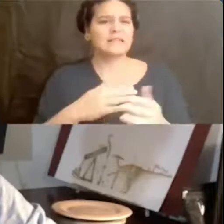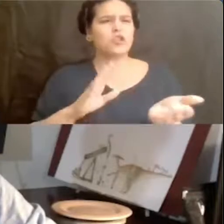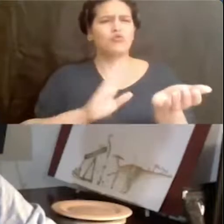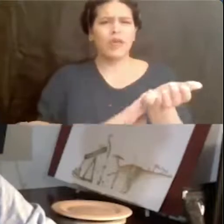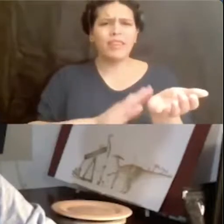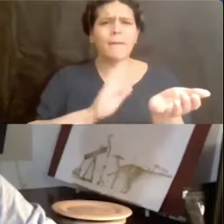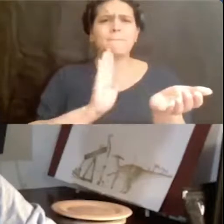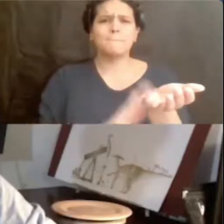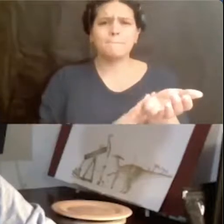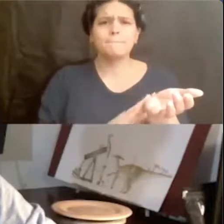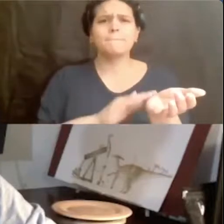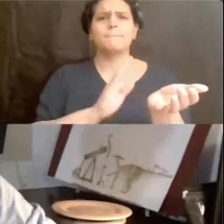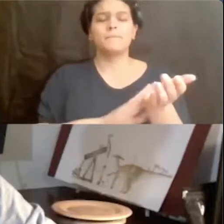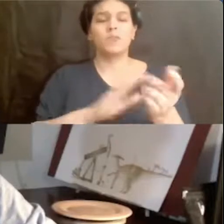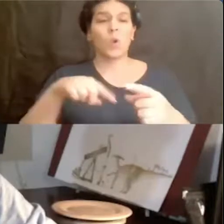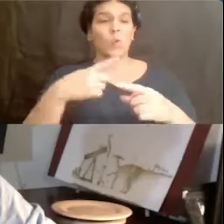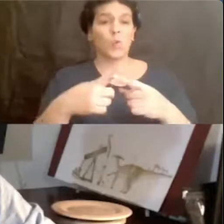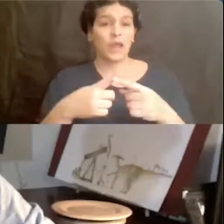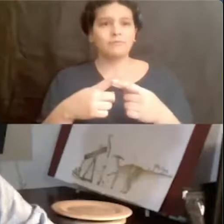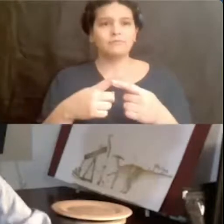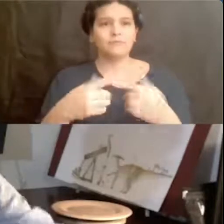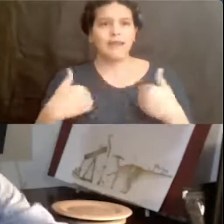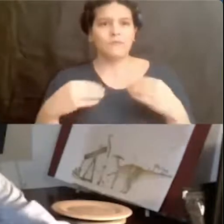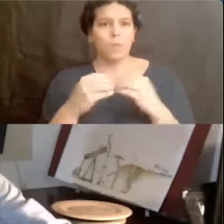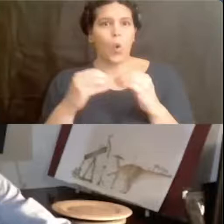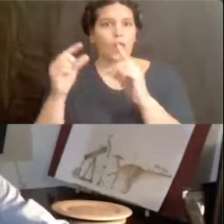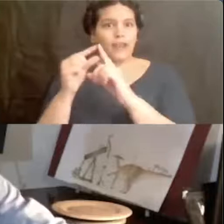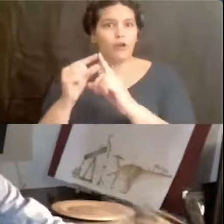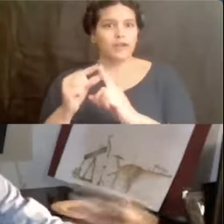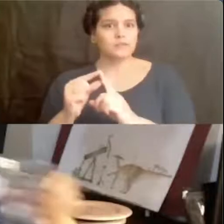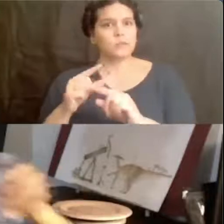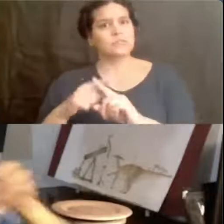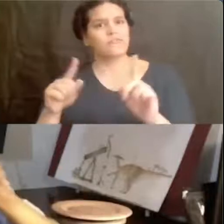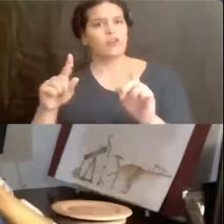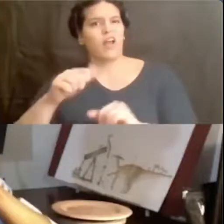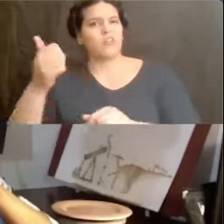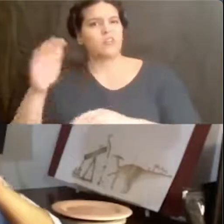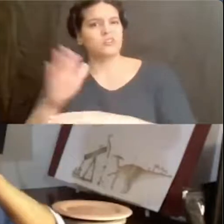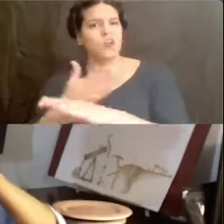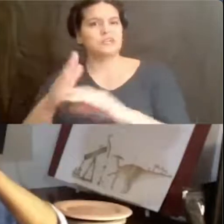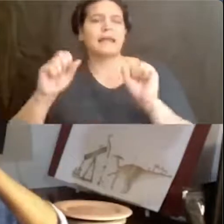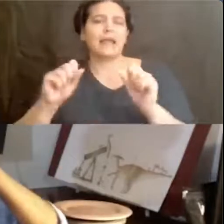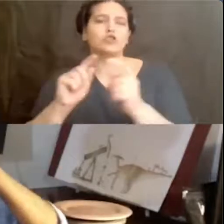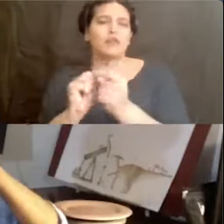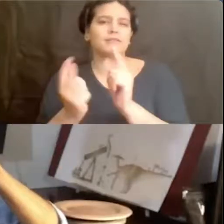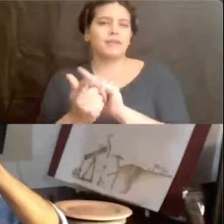the lyrics, I can translate a few more of that. But